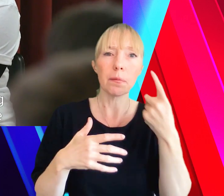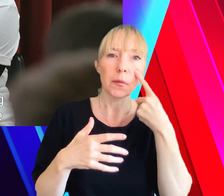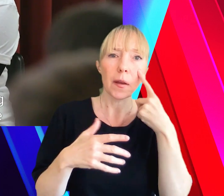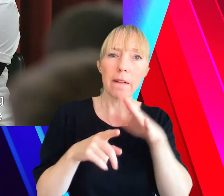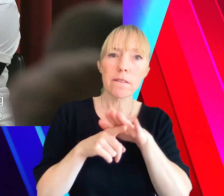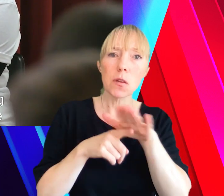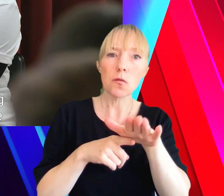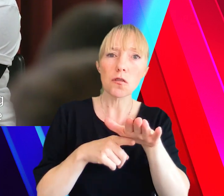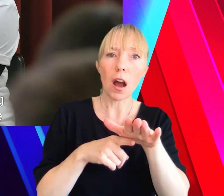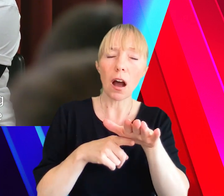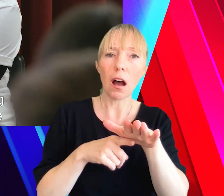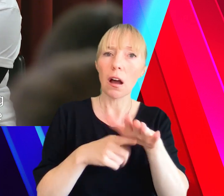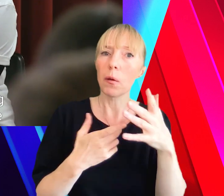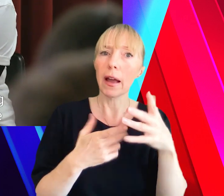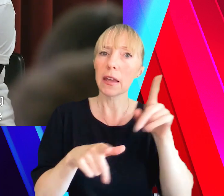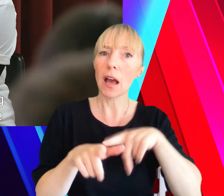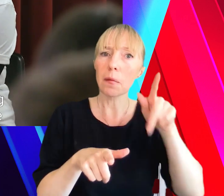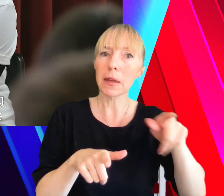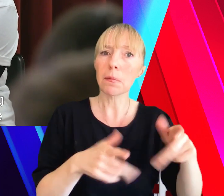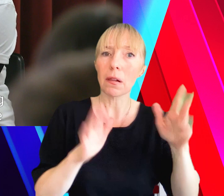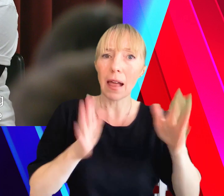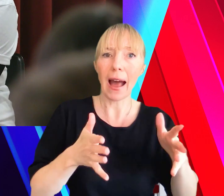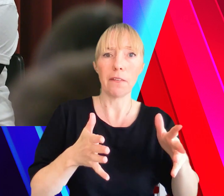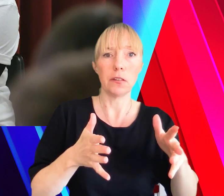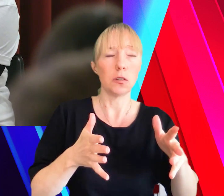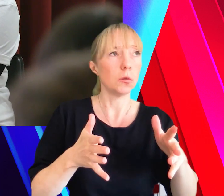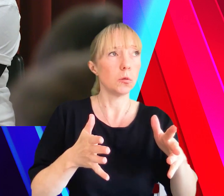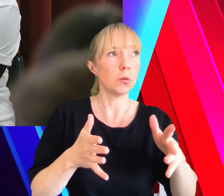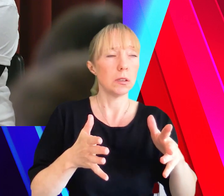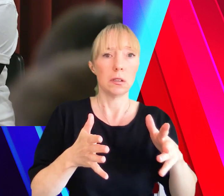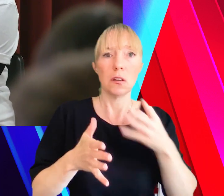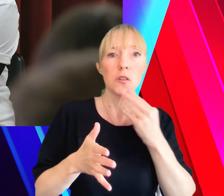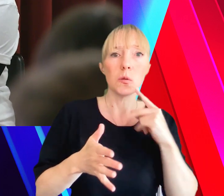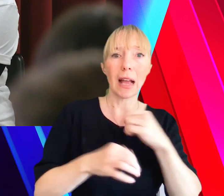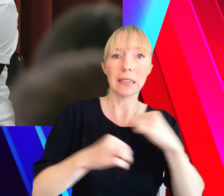we're looking at a future where young people are having to have that space themselves because we're